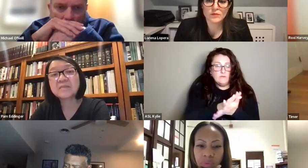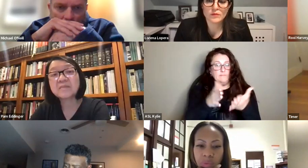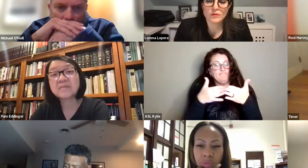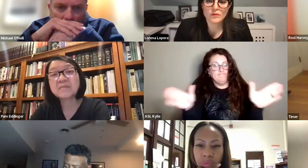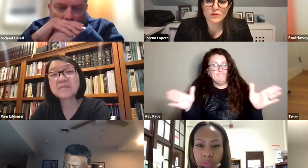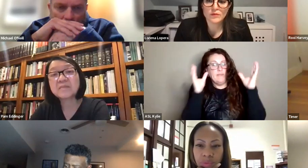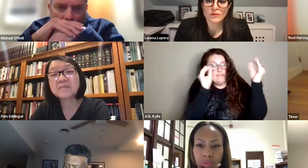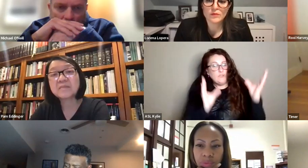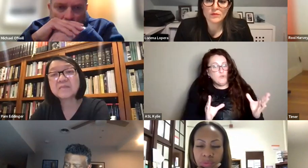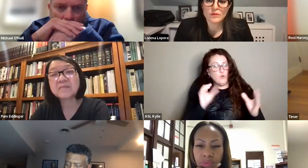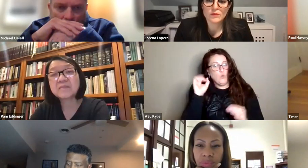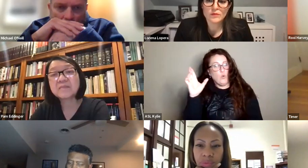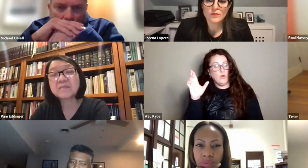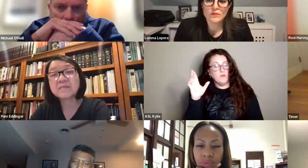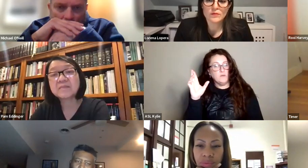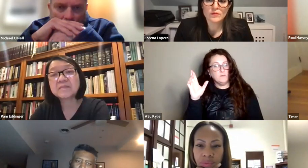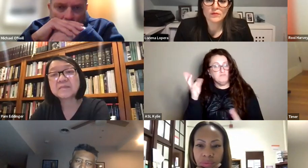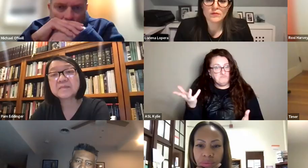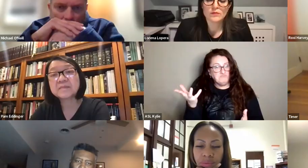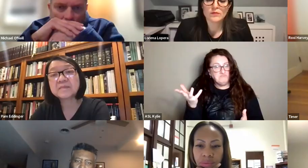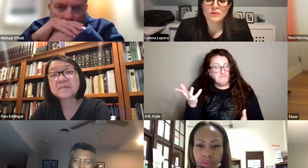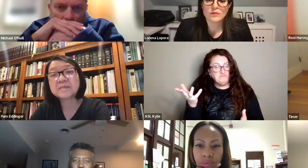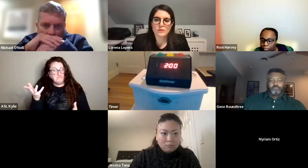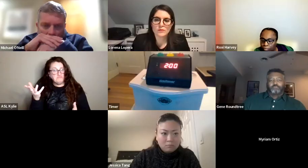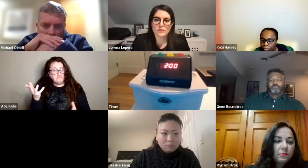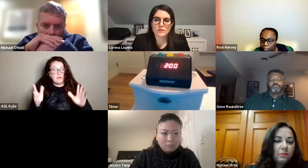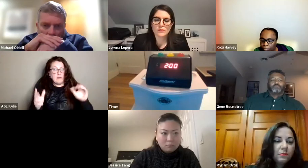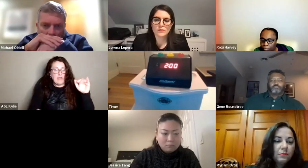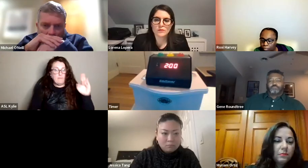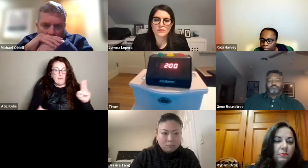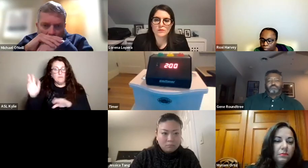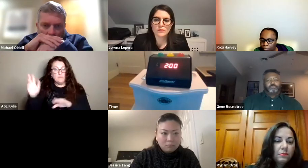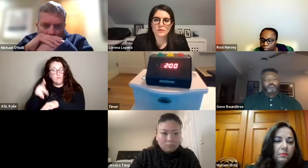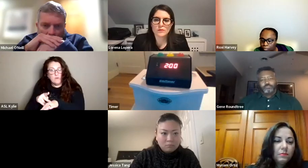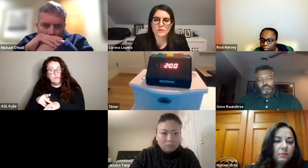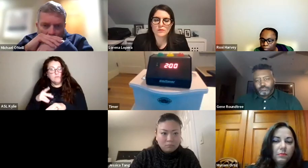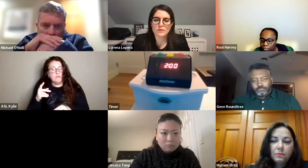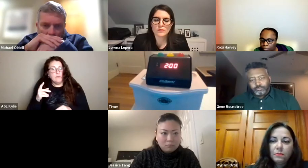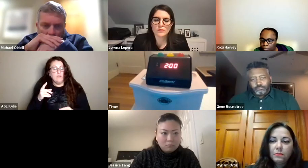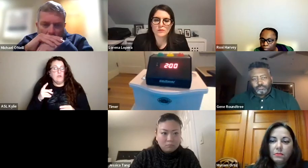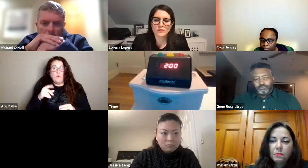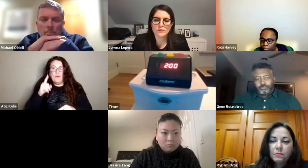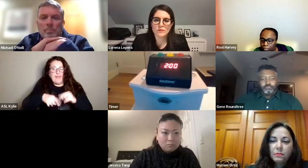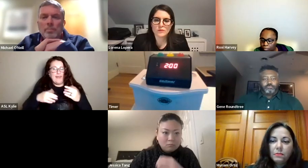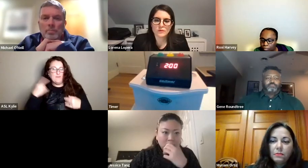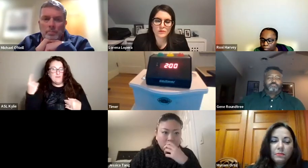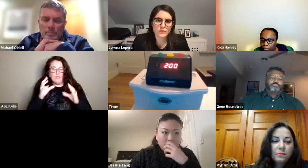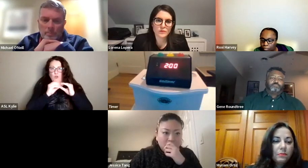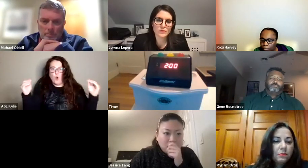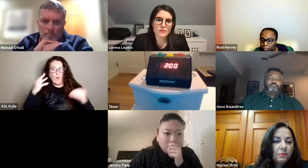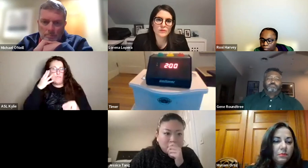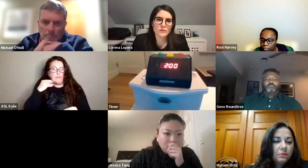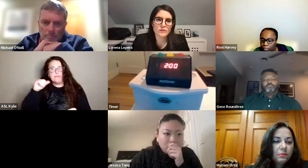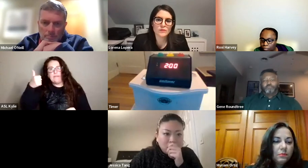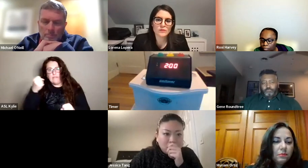as a teacher or as a closer administrator, because we can't have someone that has not worked in a school for 10